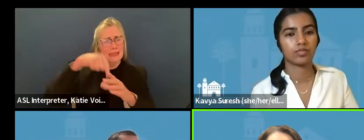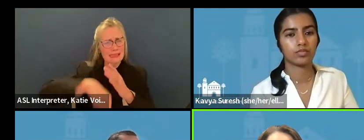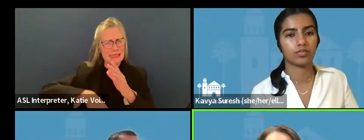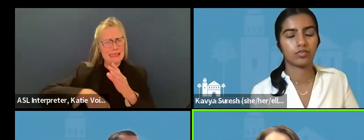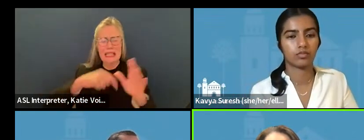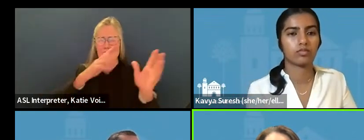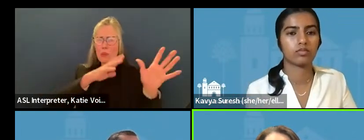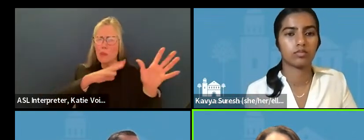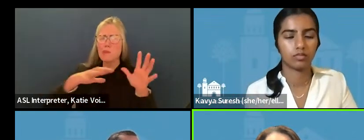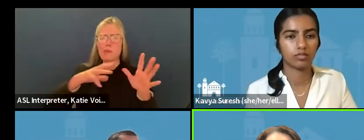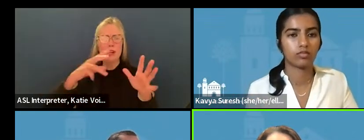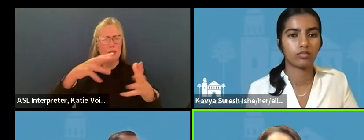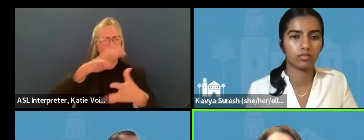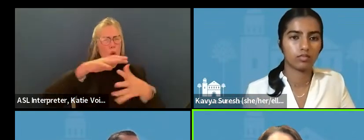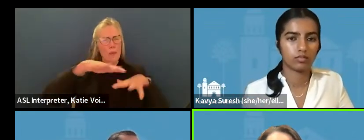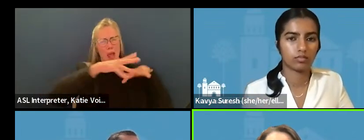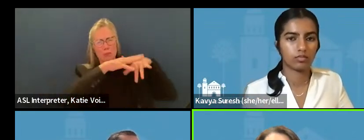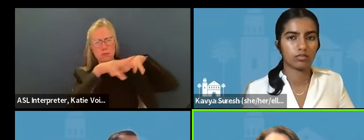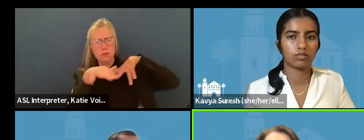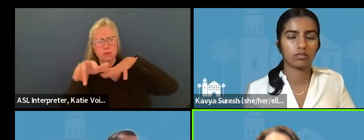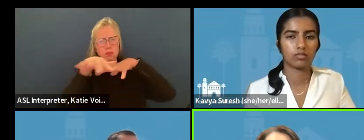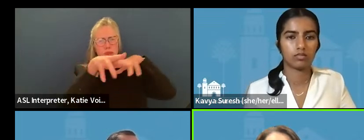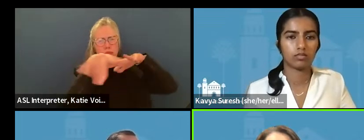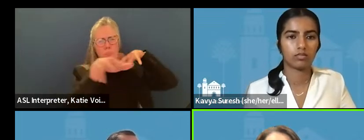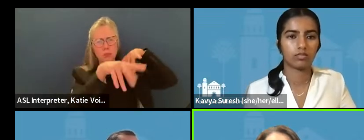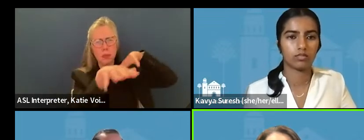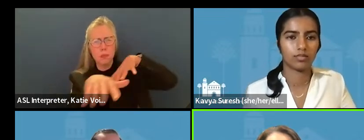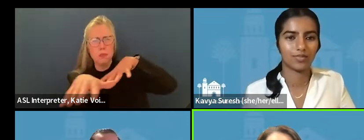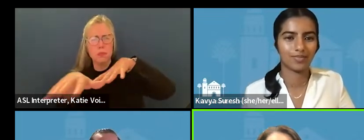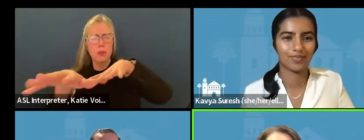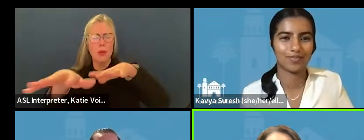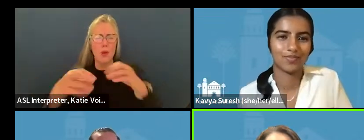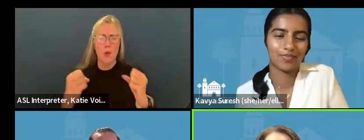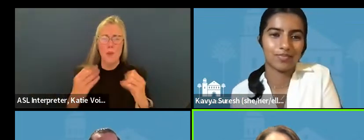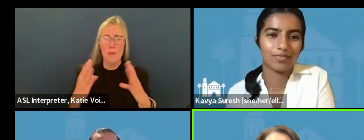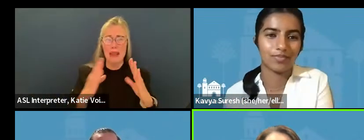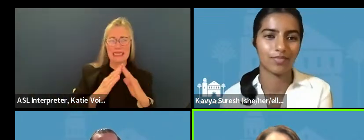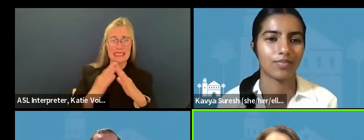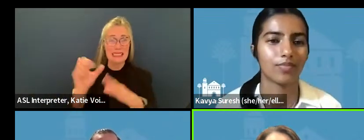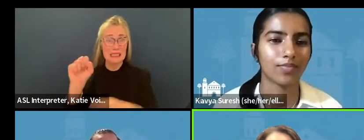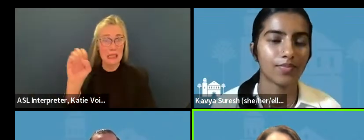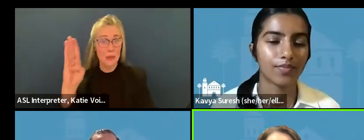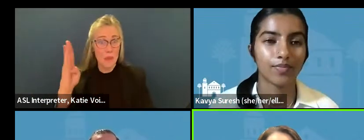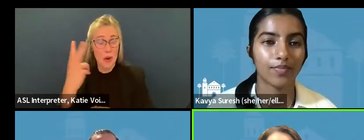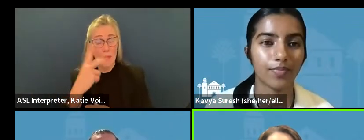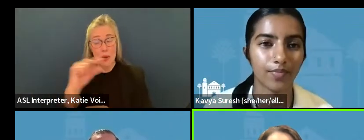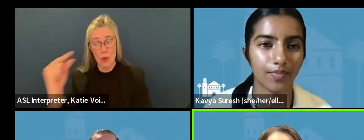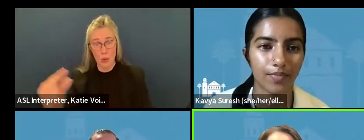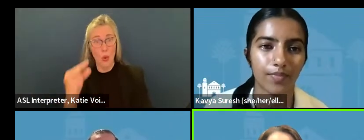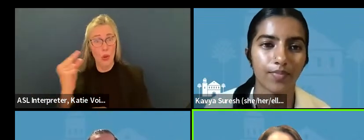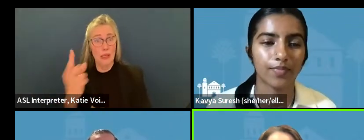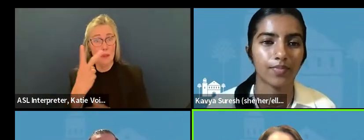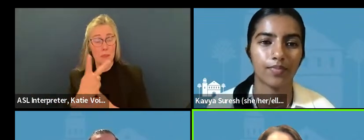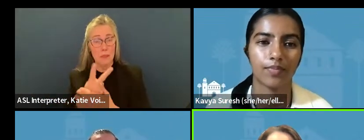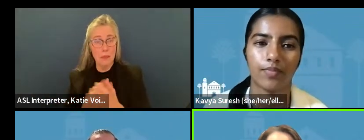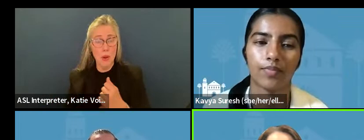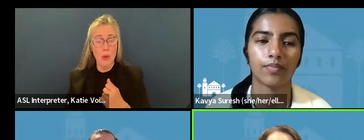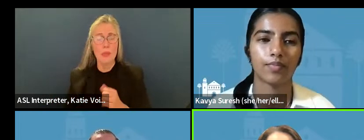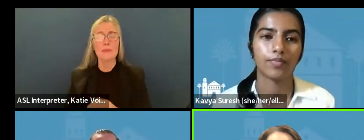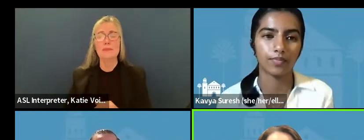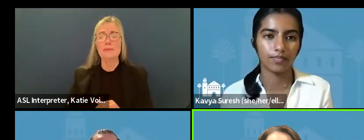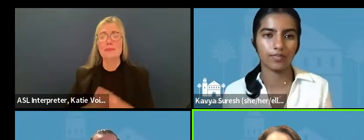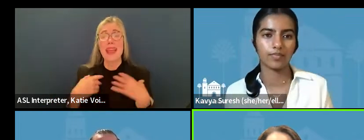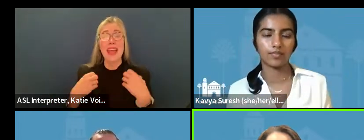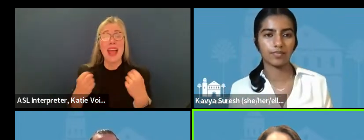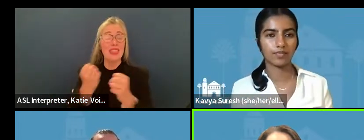came through our city and our cities, I should say. We both have Santa Barbara and Goleta. Of course, the health and